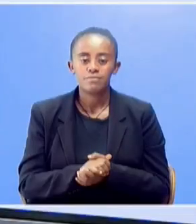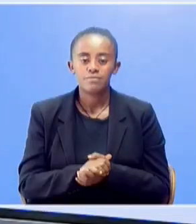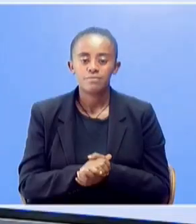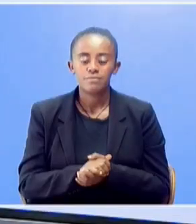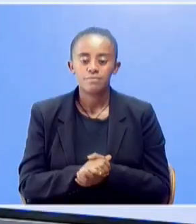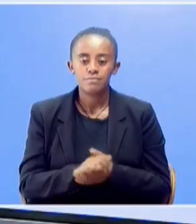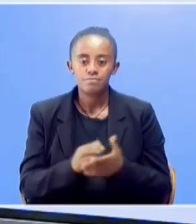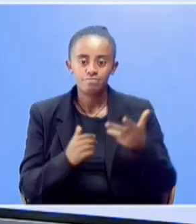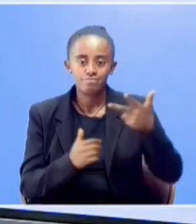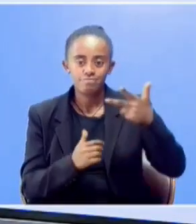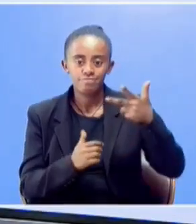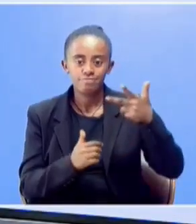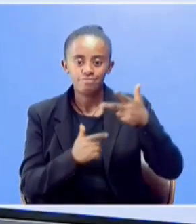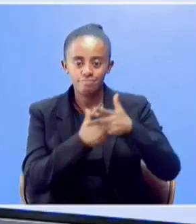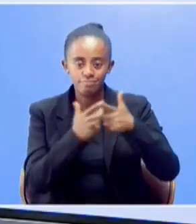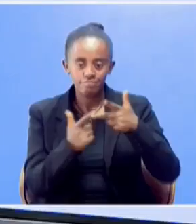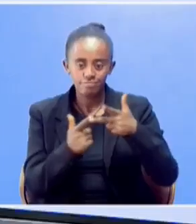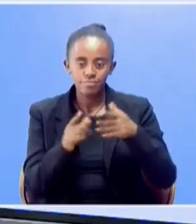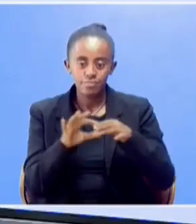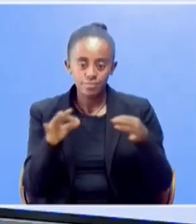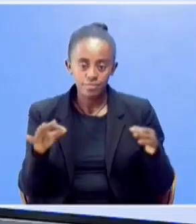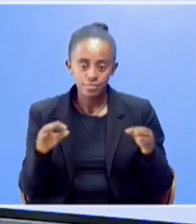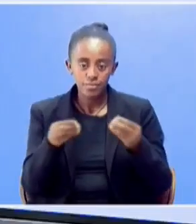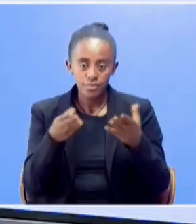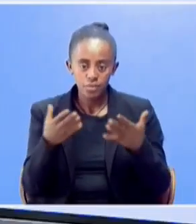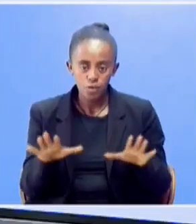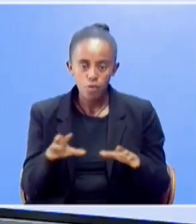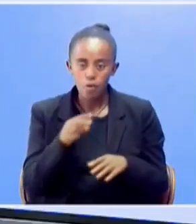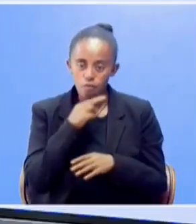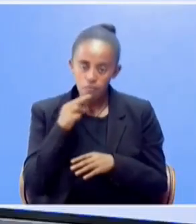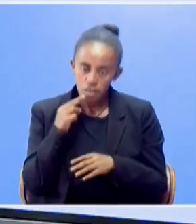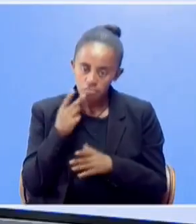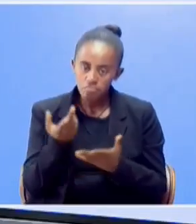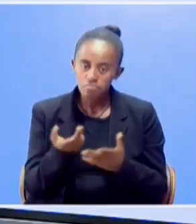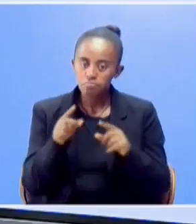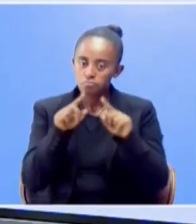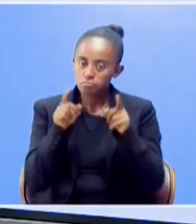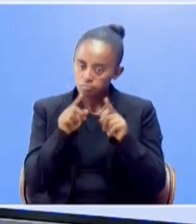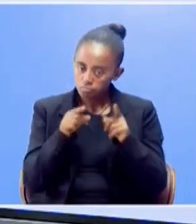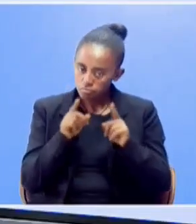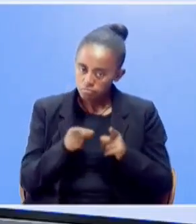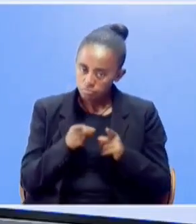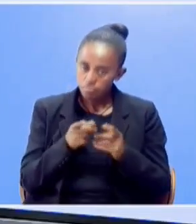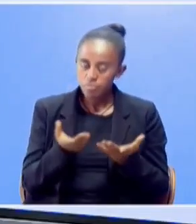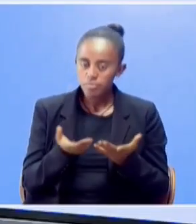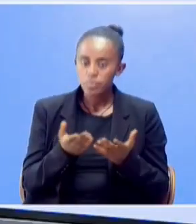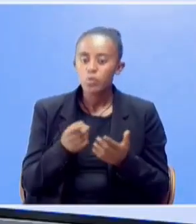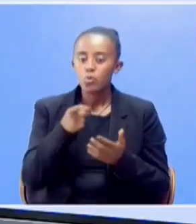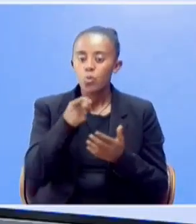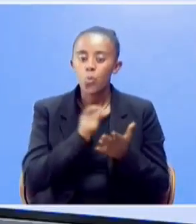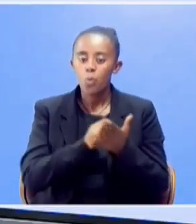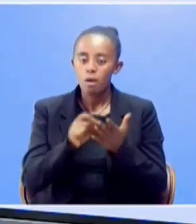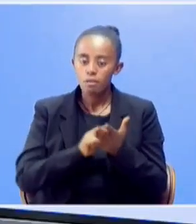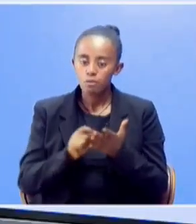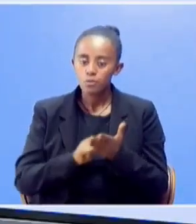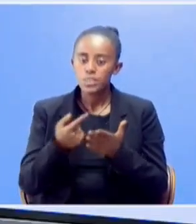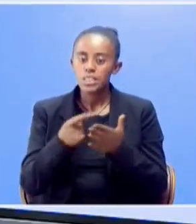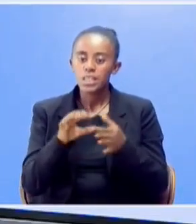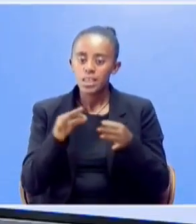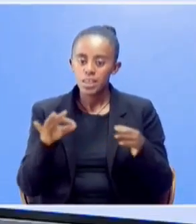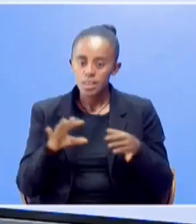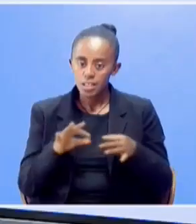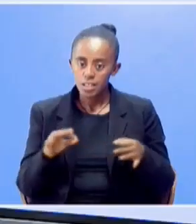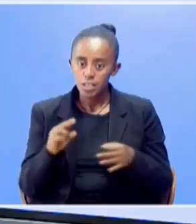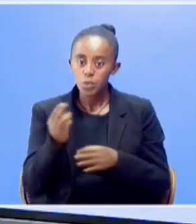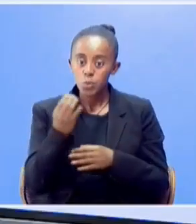Three sentences. I gave you the verb in parentheses. So write down these sentences